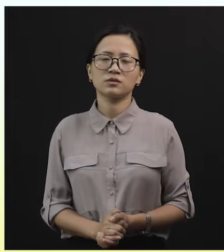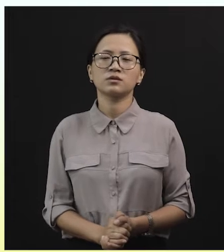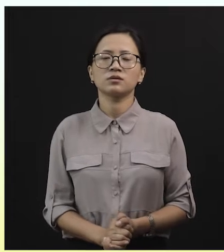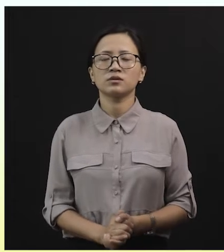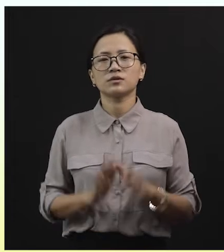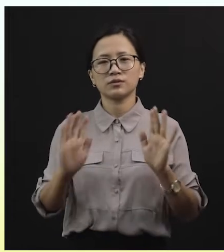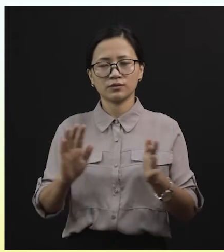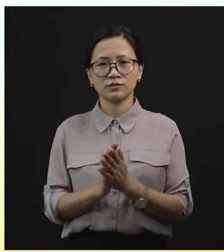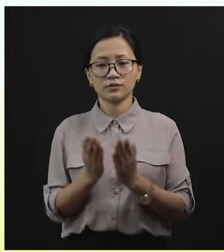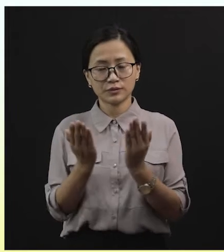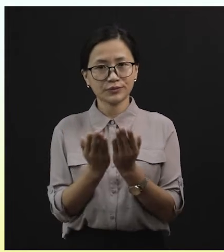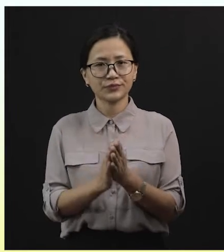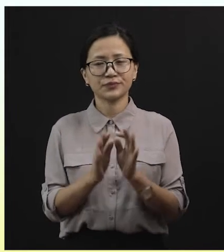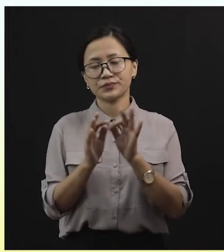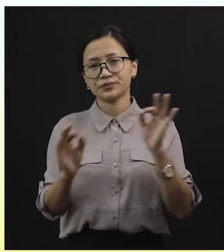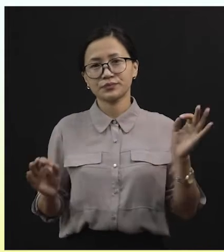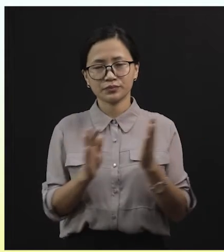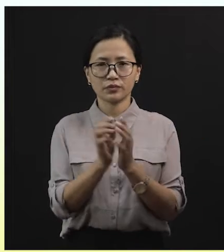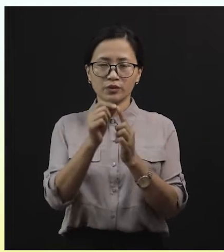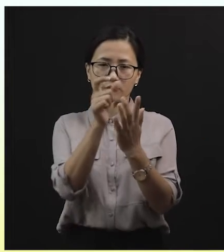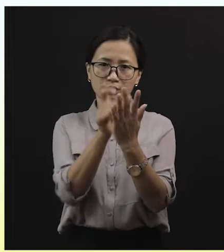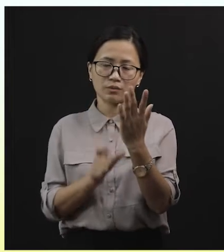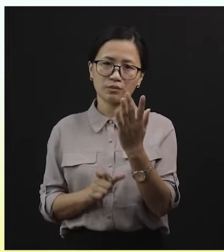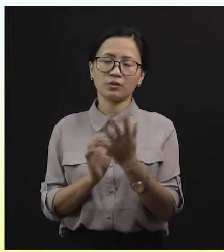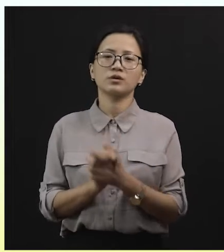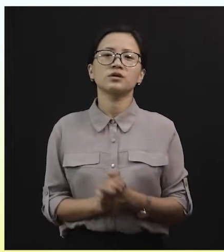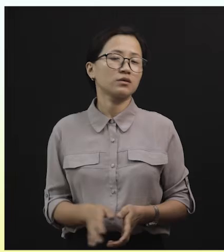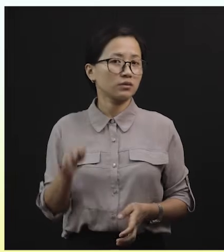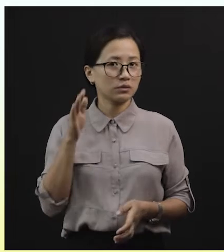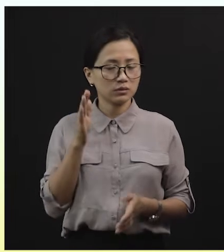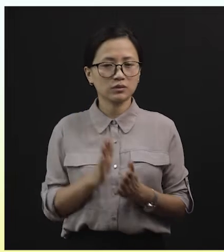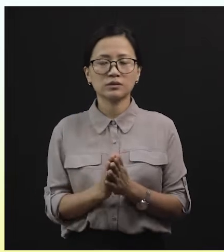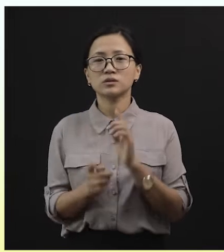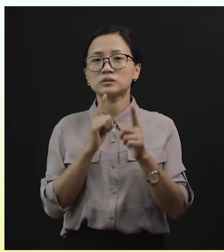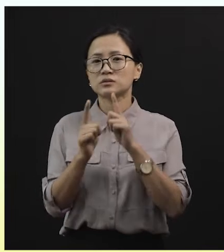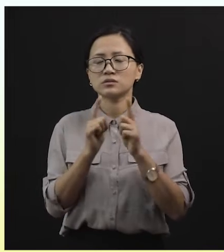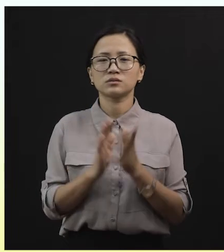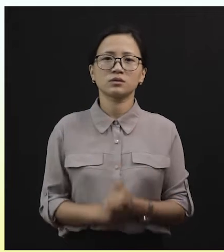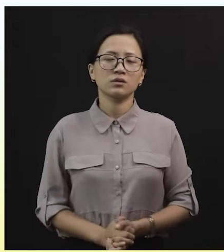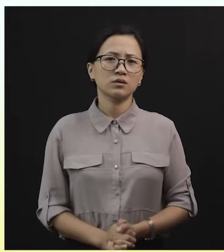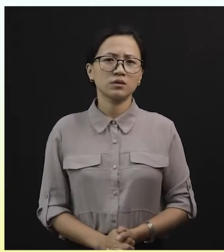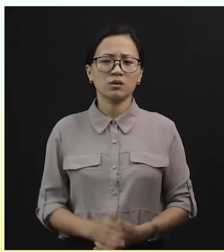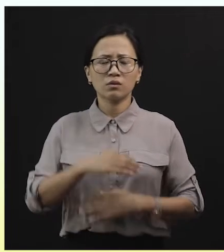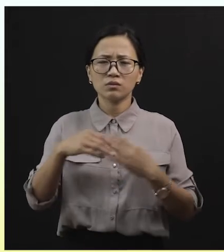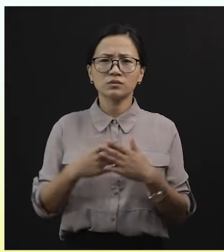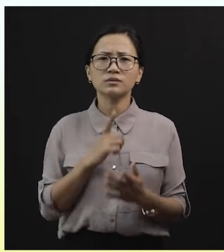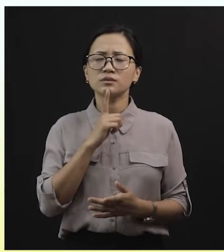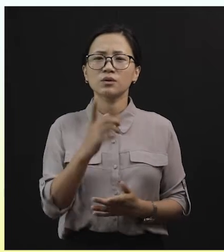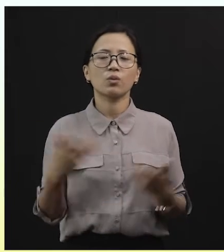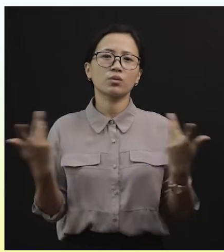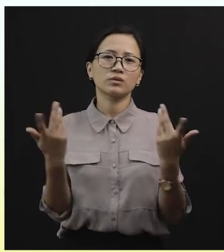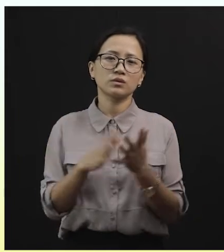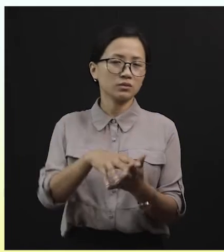we have read together the poem. We have also heard the explanation, right? And now, can you all tell me what did